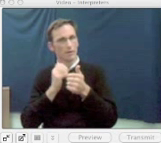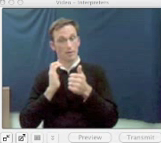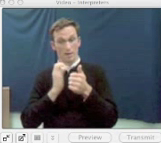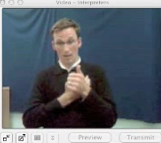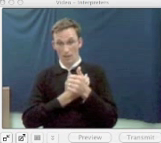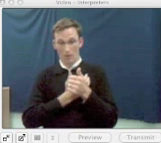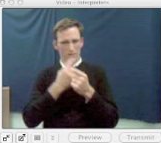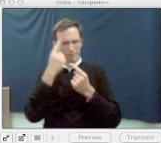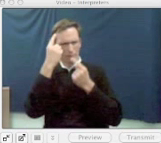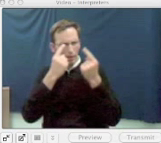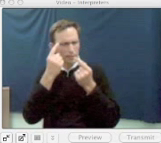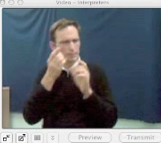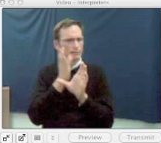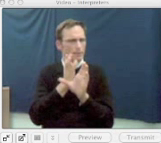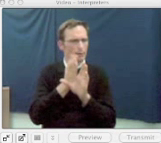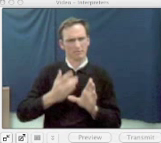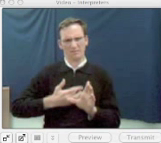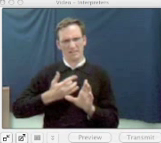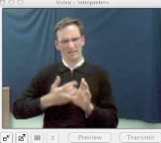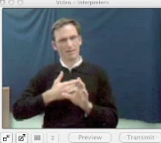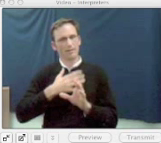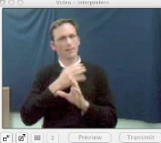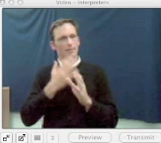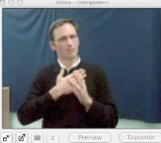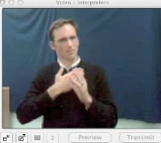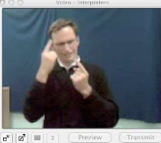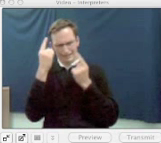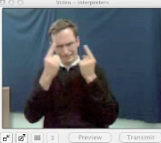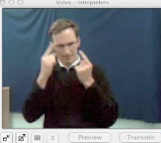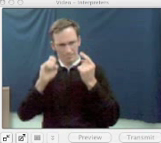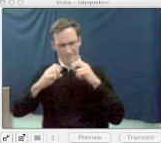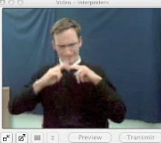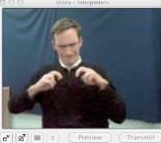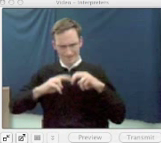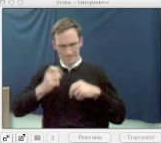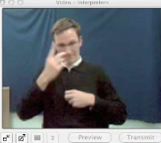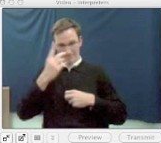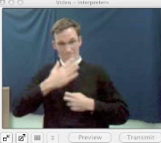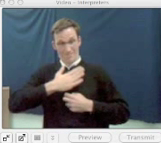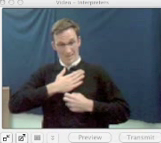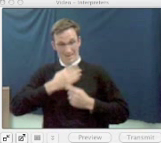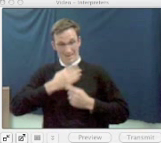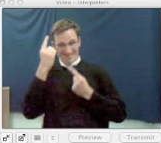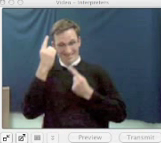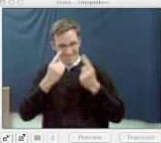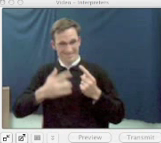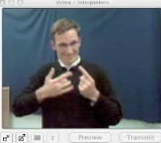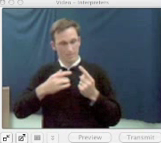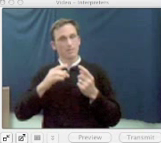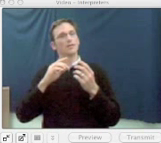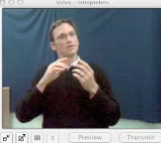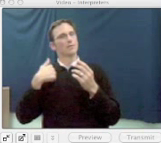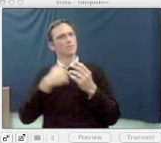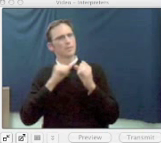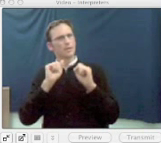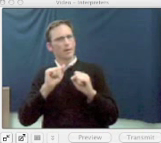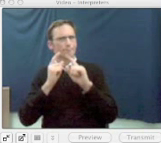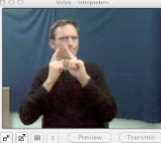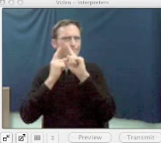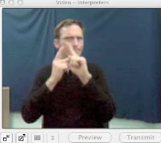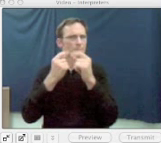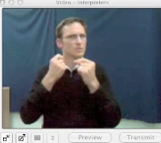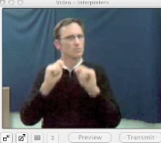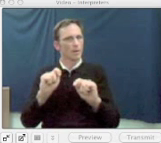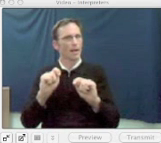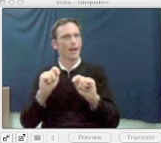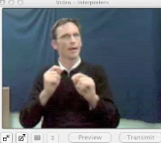and cognitive content so that we can ensure and work towards